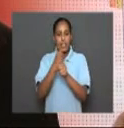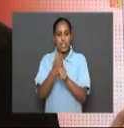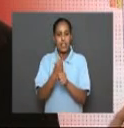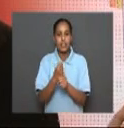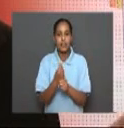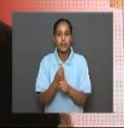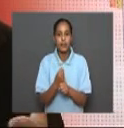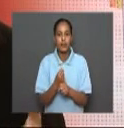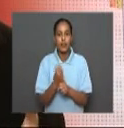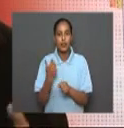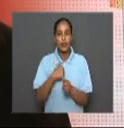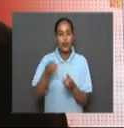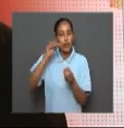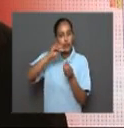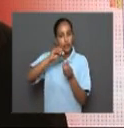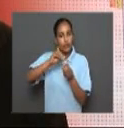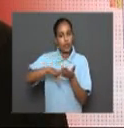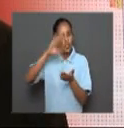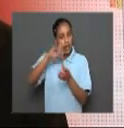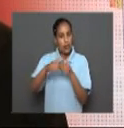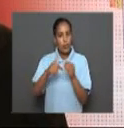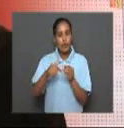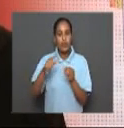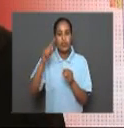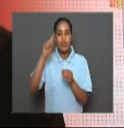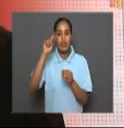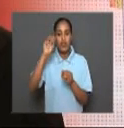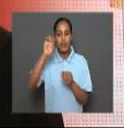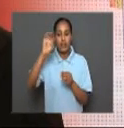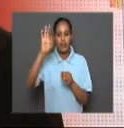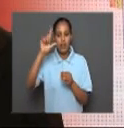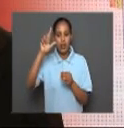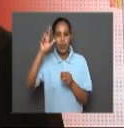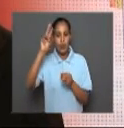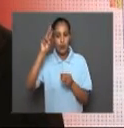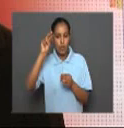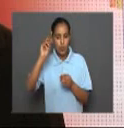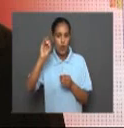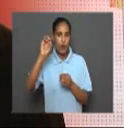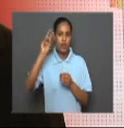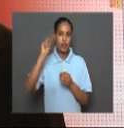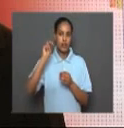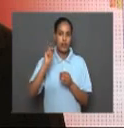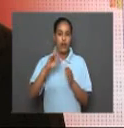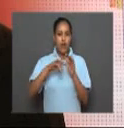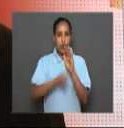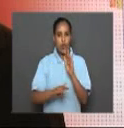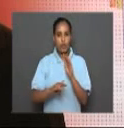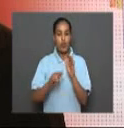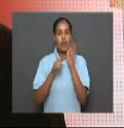applications. We have also learned about Teflon and how it has one of the